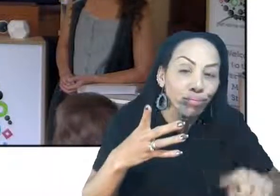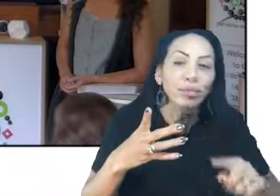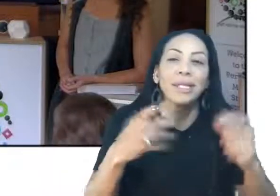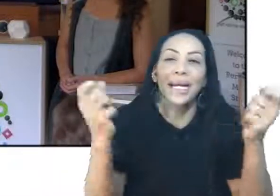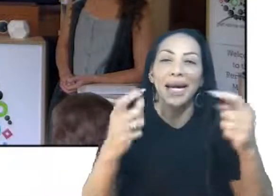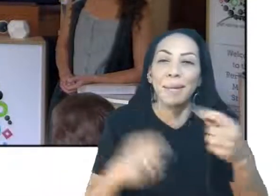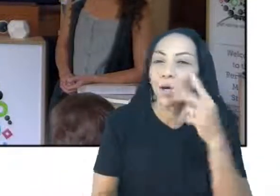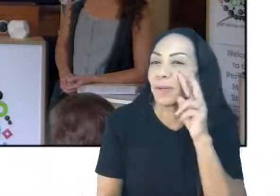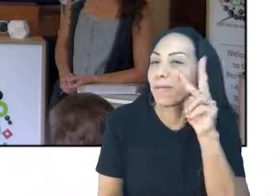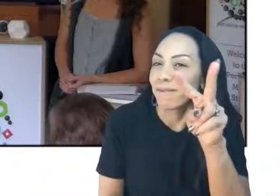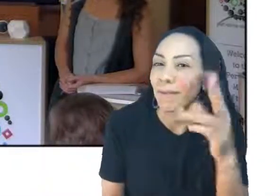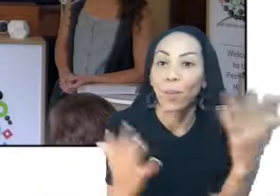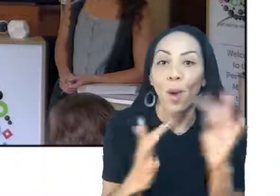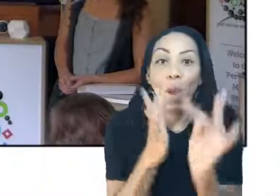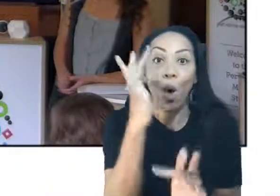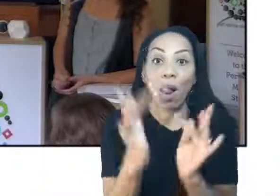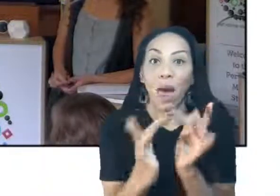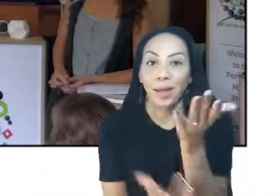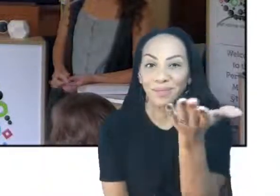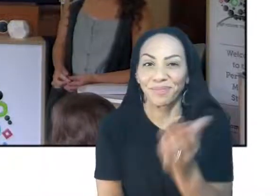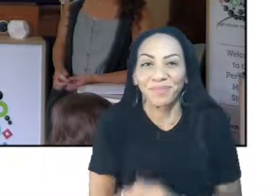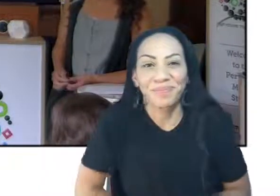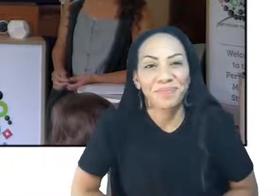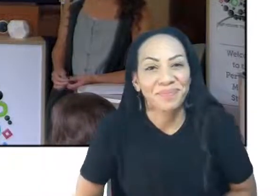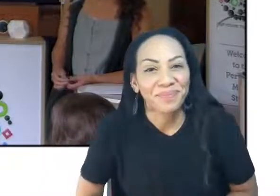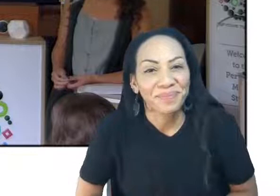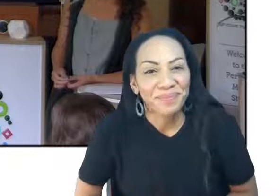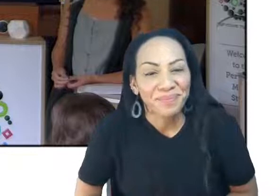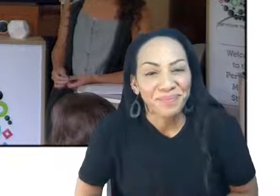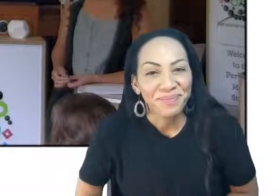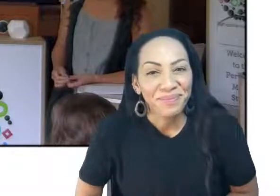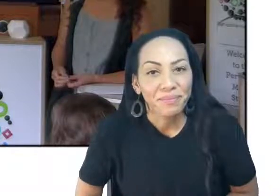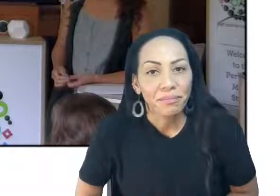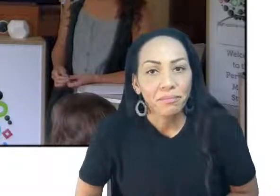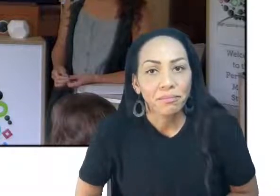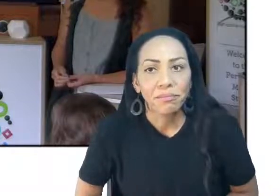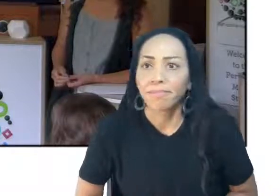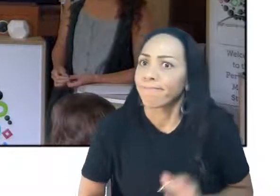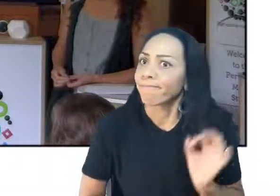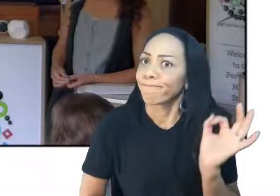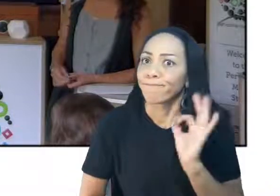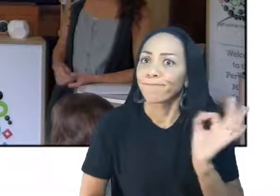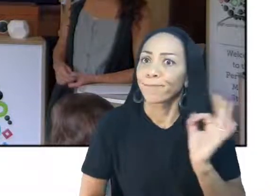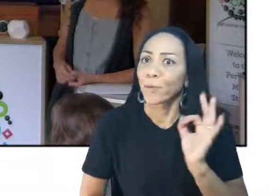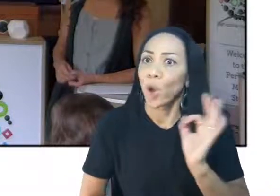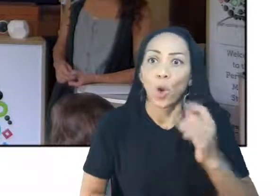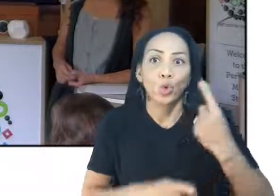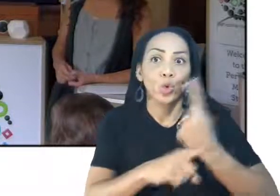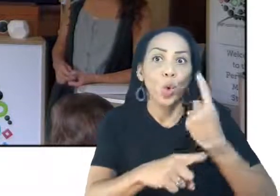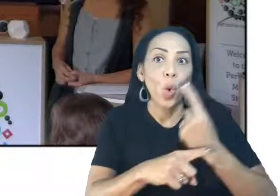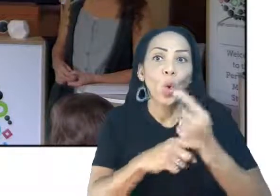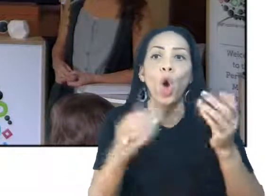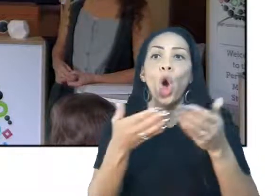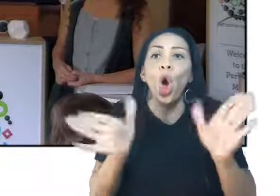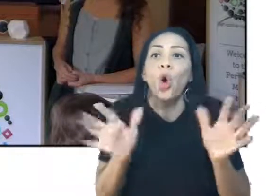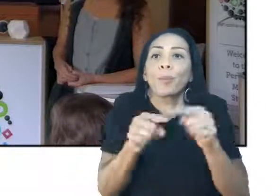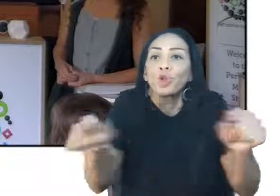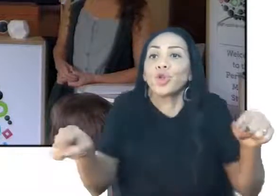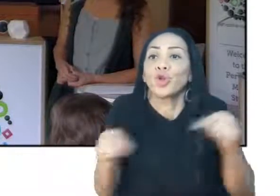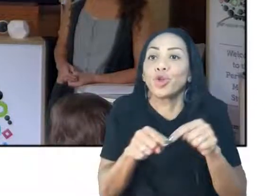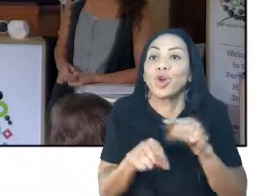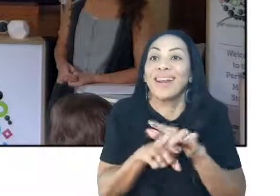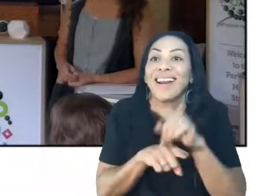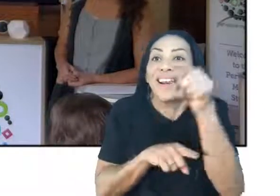Studio on Instagram. So just to let everyone know, there is no talk or Open Studio Friday next week, as we're all very busy with